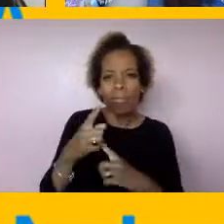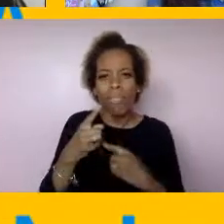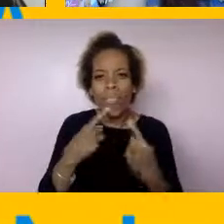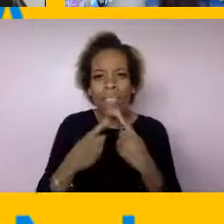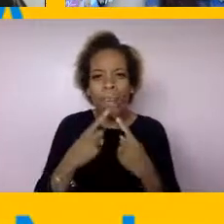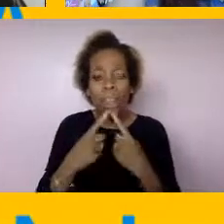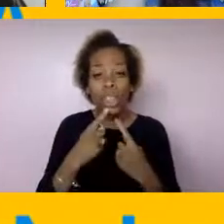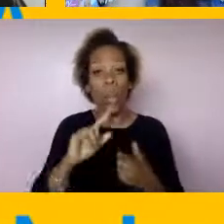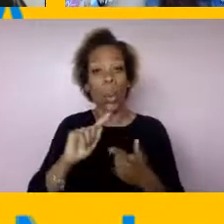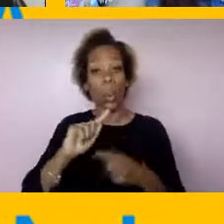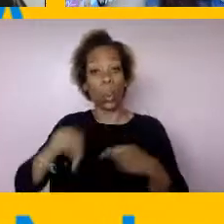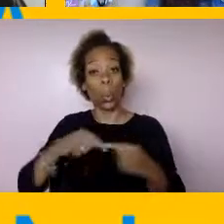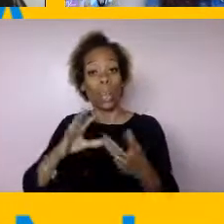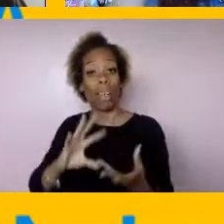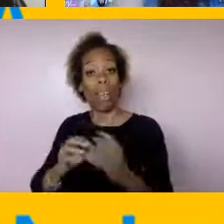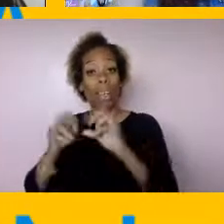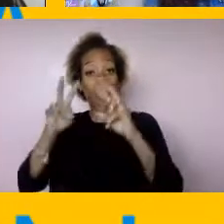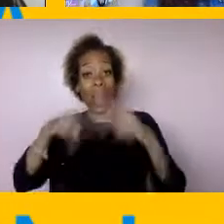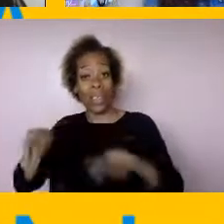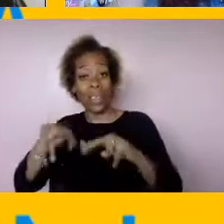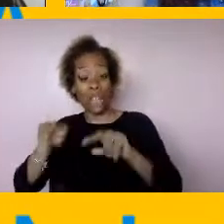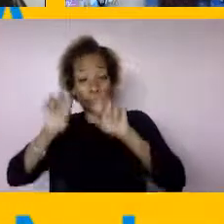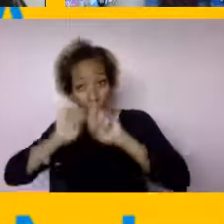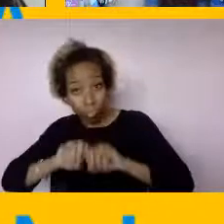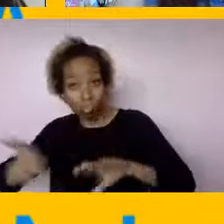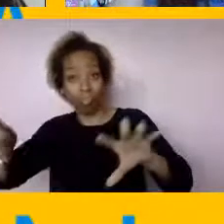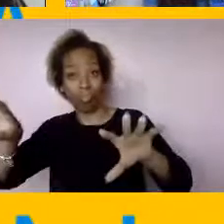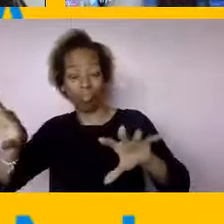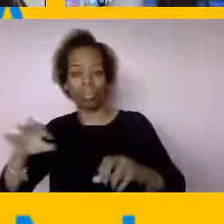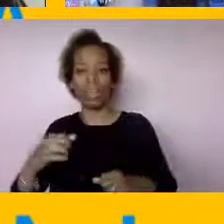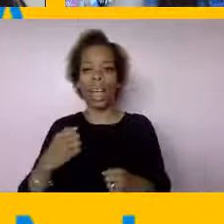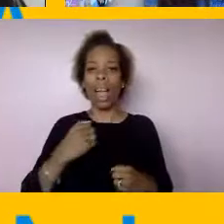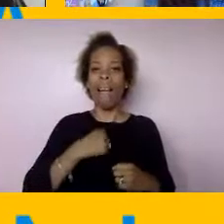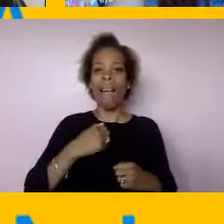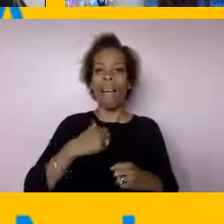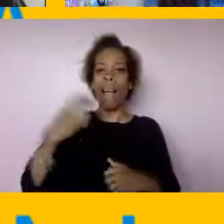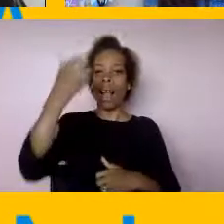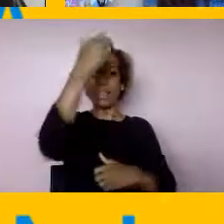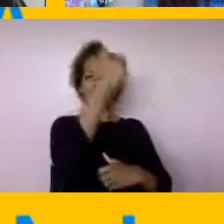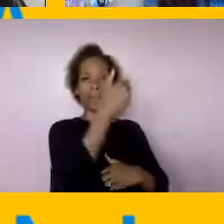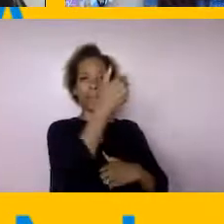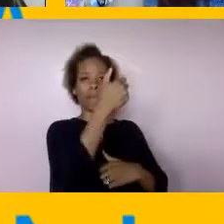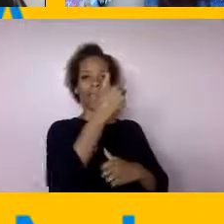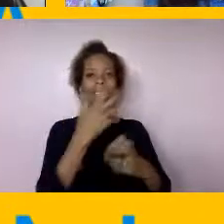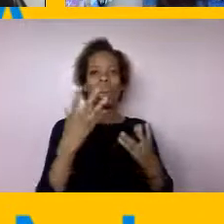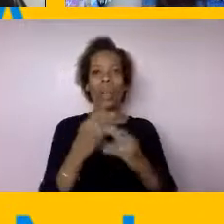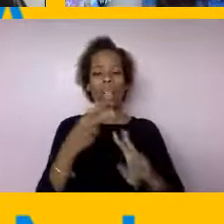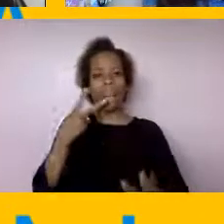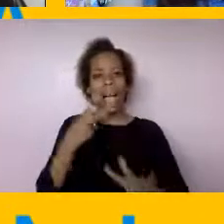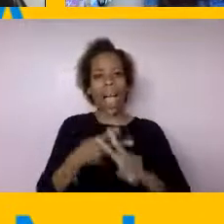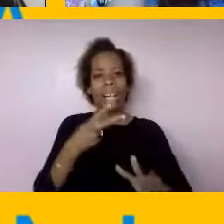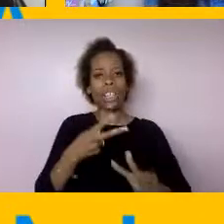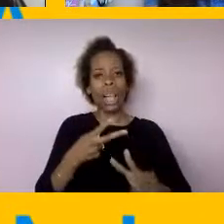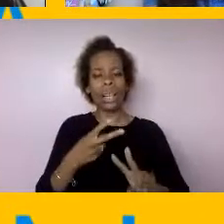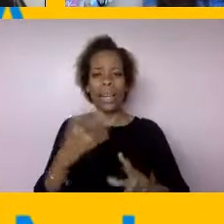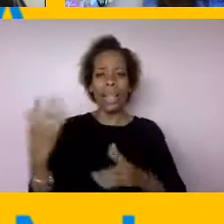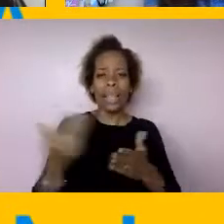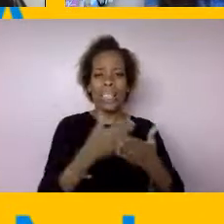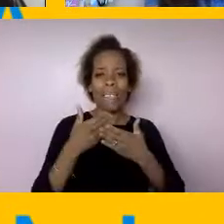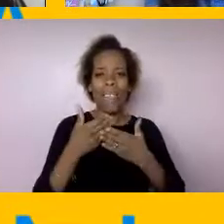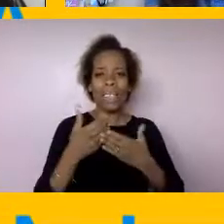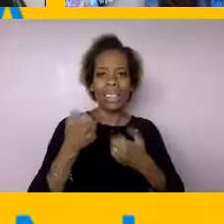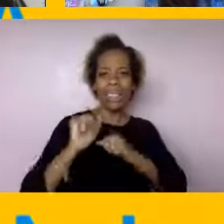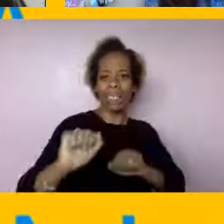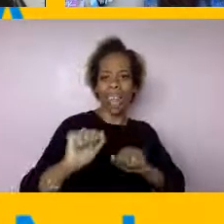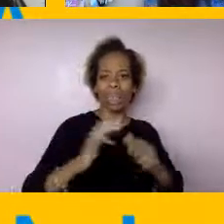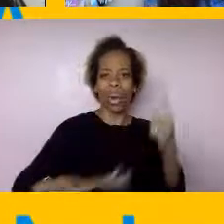out, selfies in solidarity with our Defend All Jobs hashtag, and Ian Byrnes also and a number of others have put